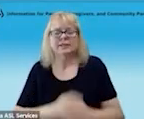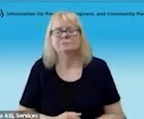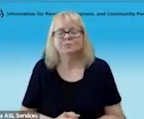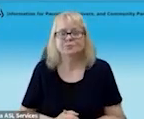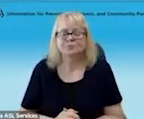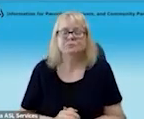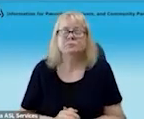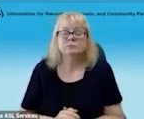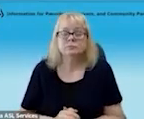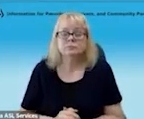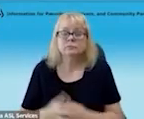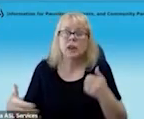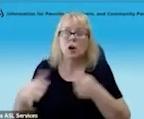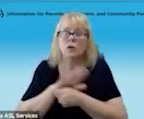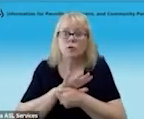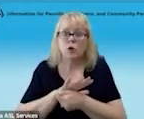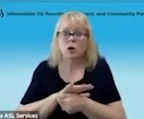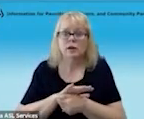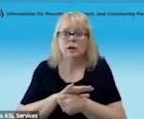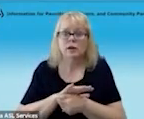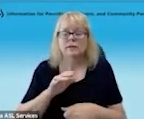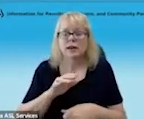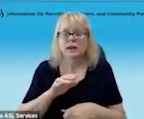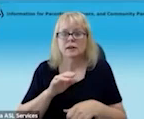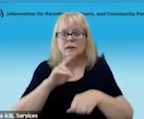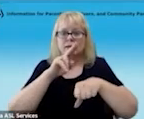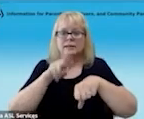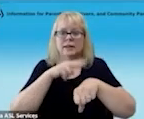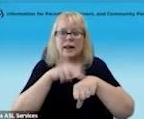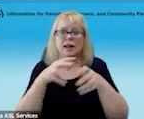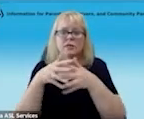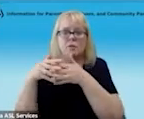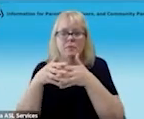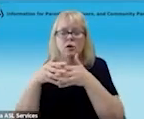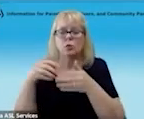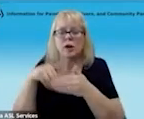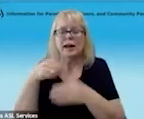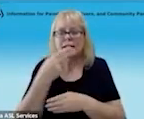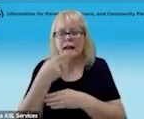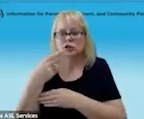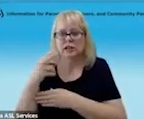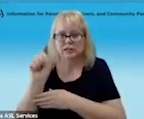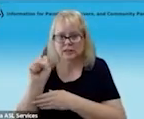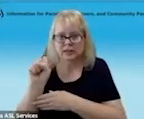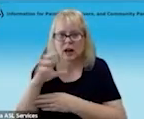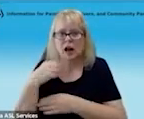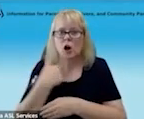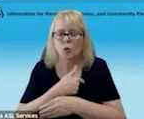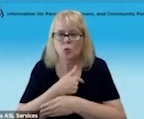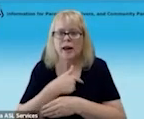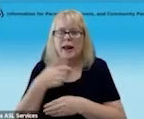I'm so excited to tell you a little bit about IHS and some of the approaches to COVID-19 vaccine. Oh, next slide,